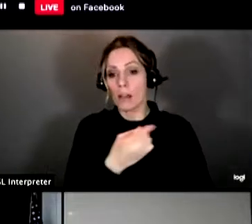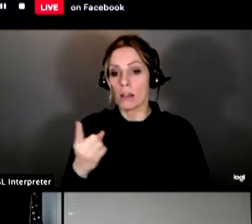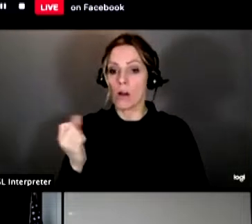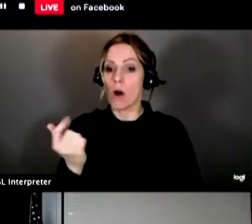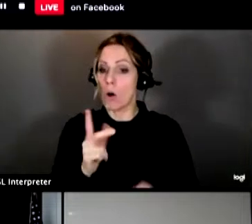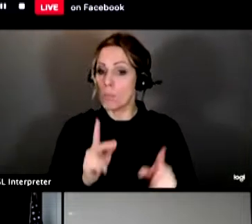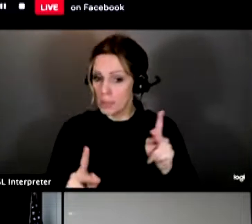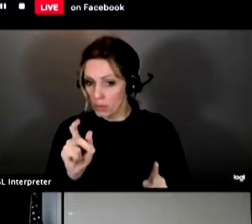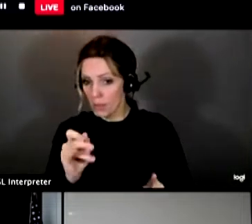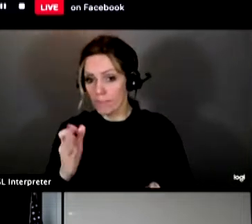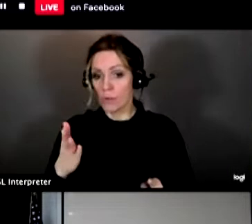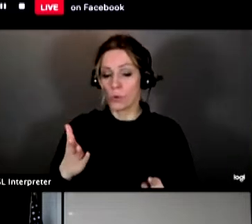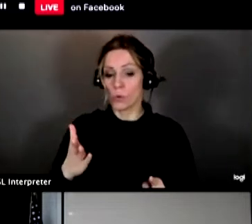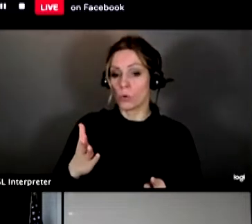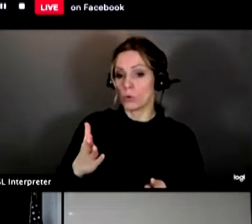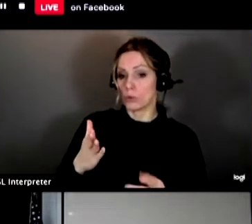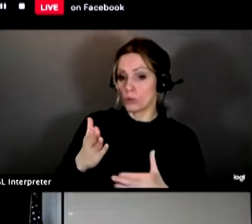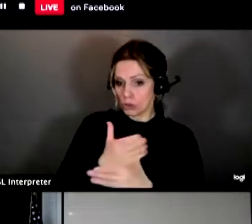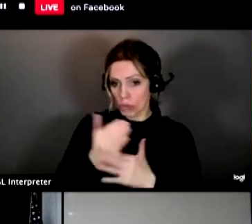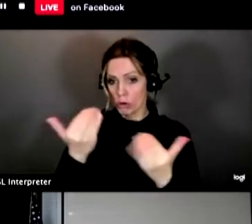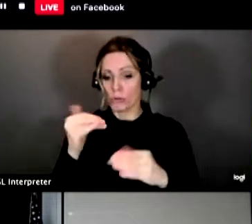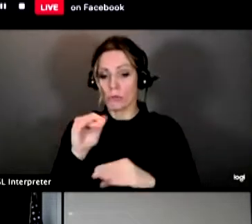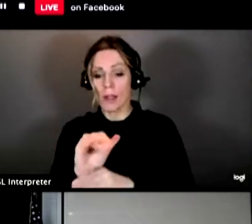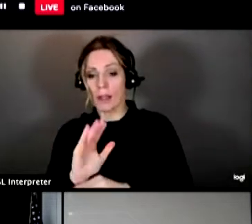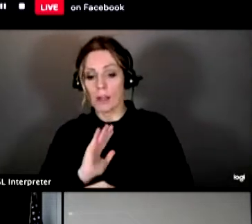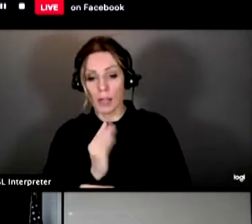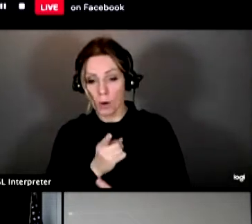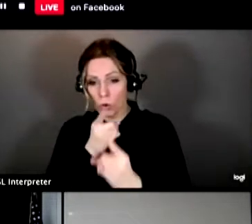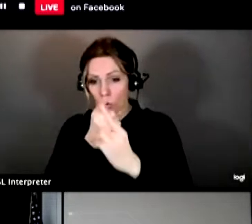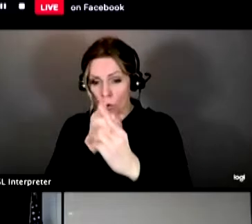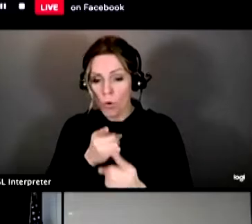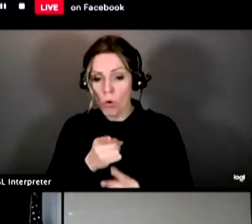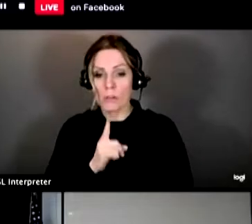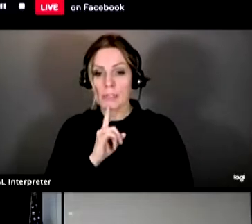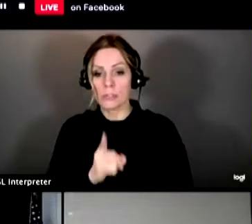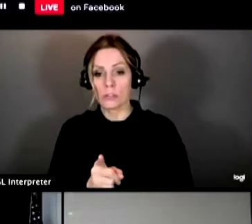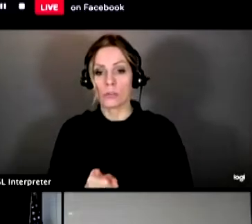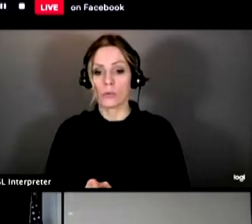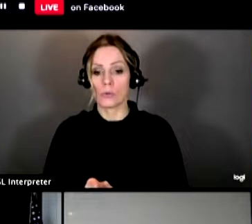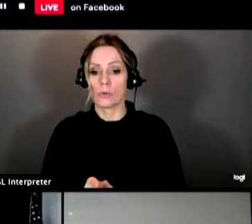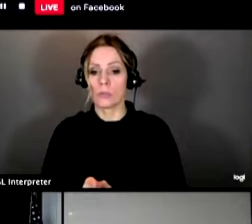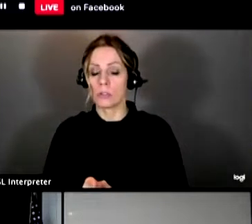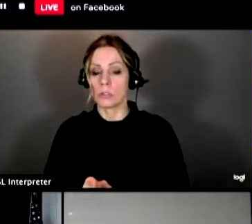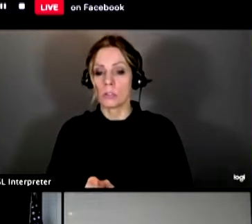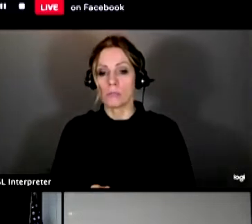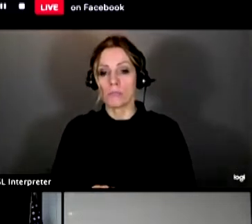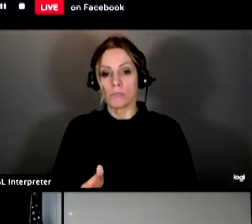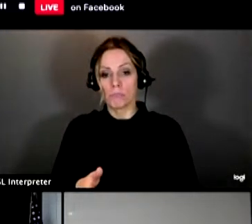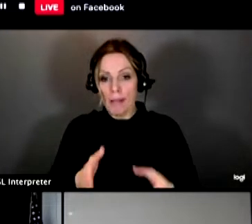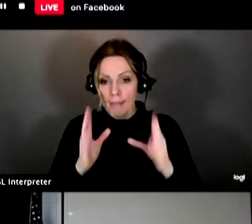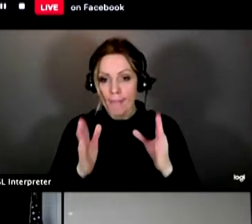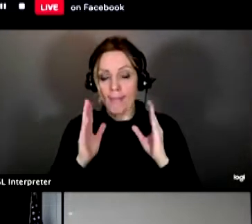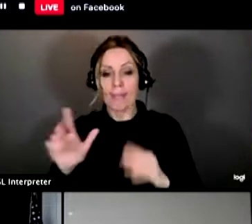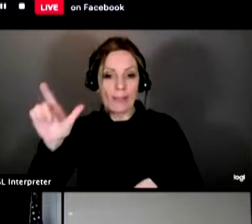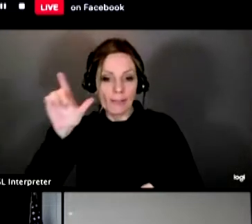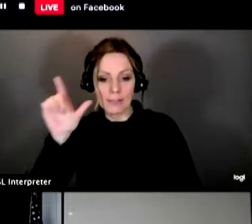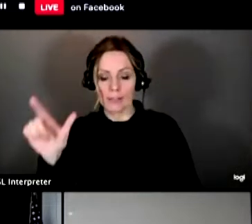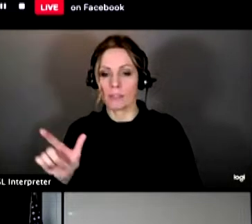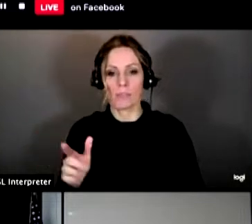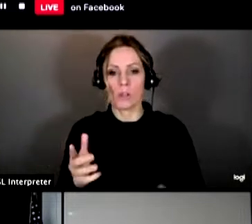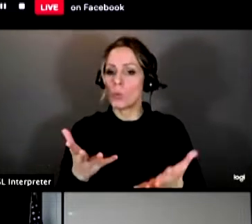we really are focused on listening as opposed to an extended back and forth between callers and the leadership